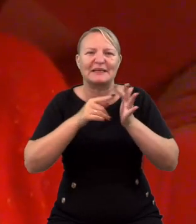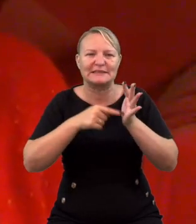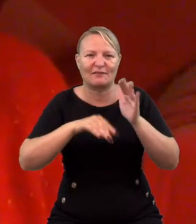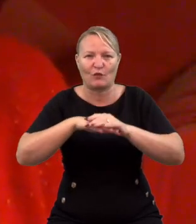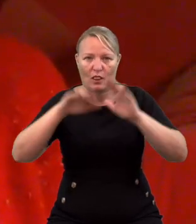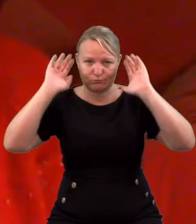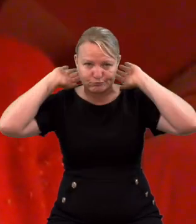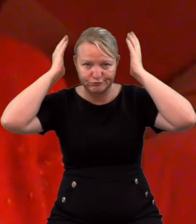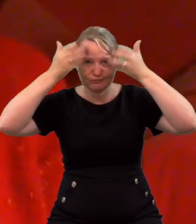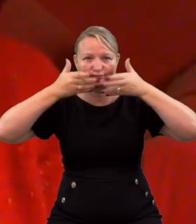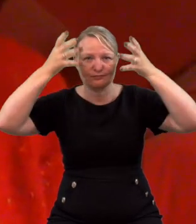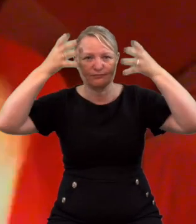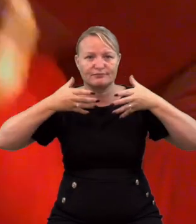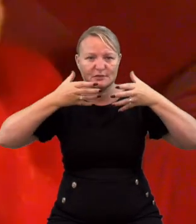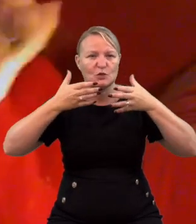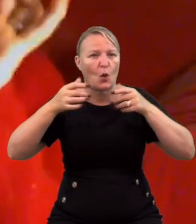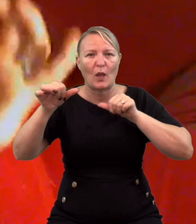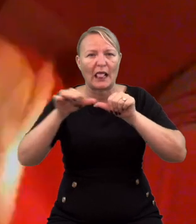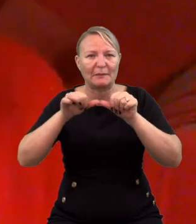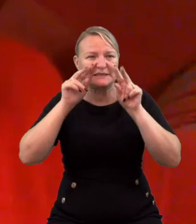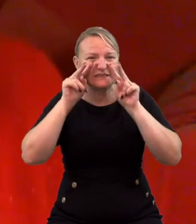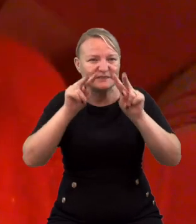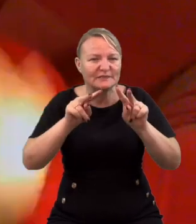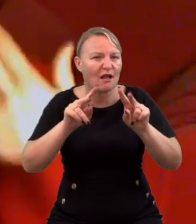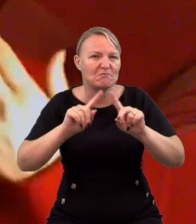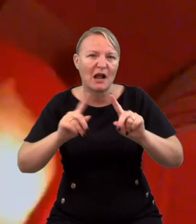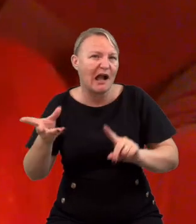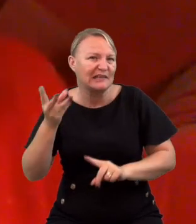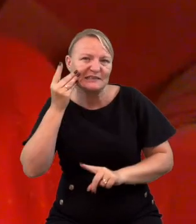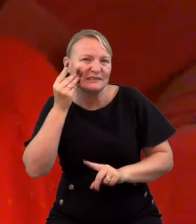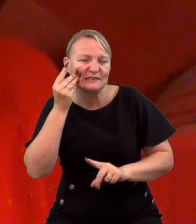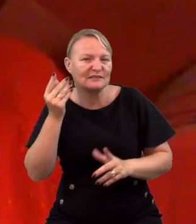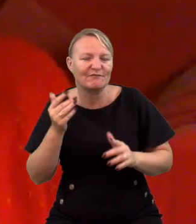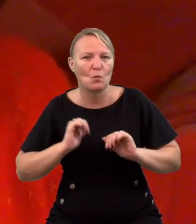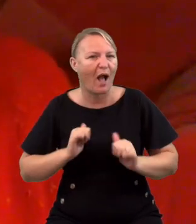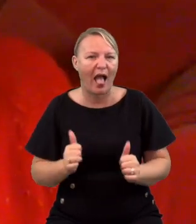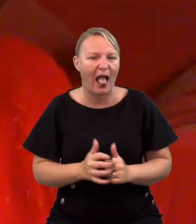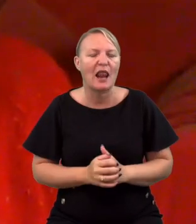helmet masks. So the performers really only have very limited vision and they can't hear very well.